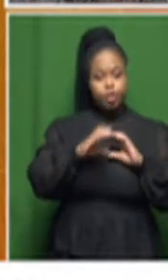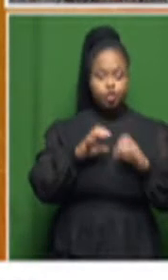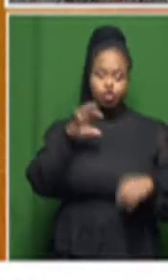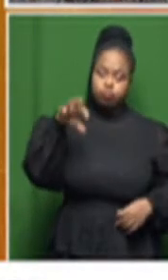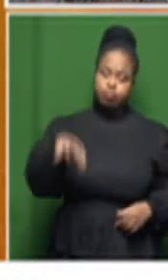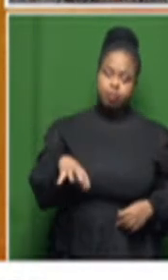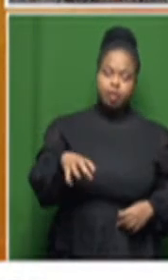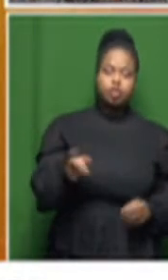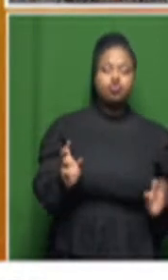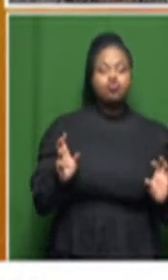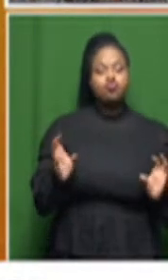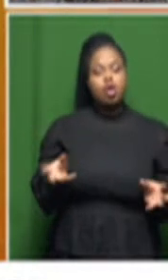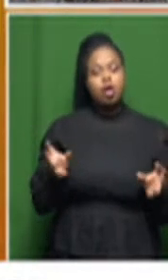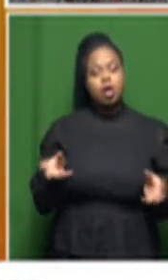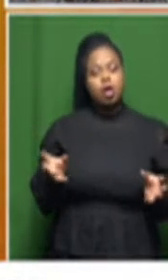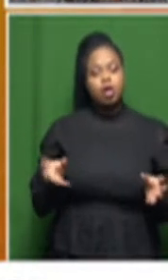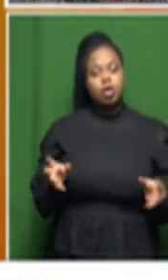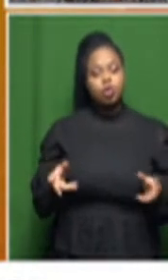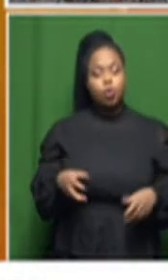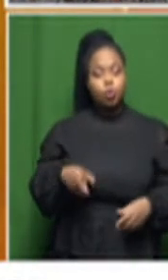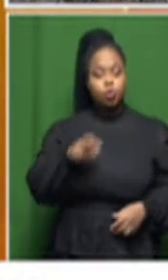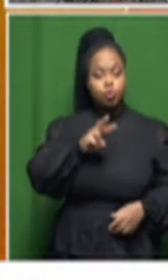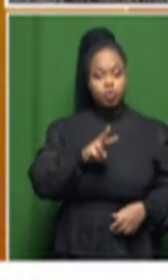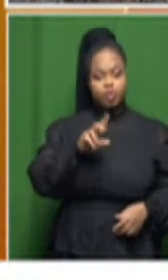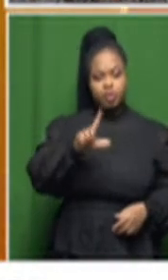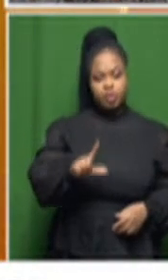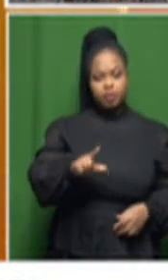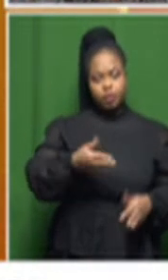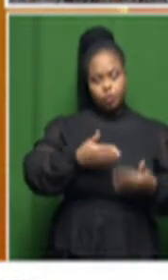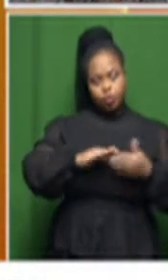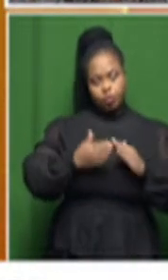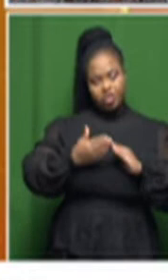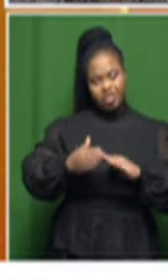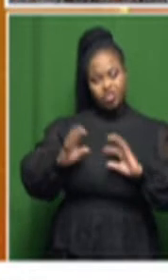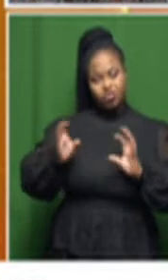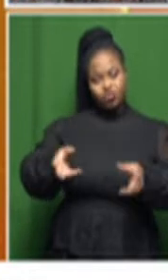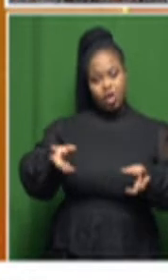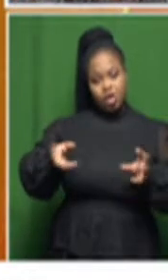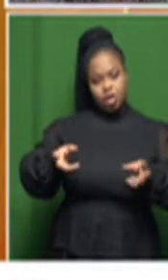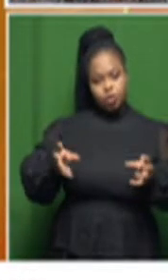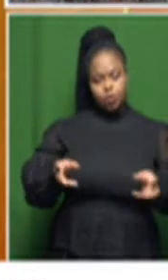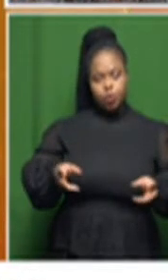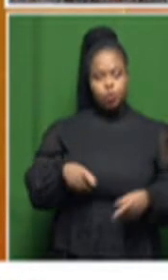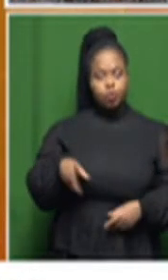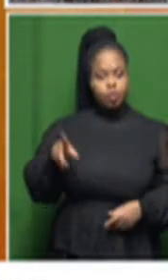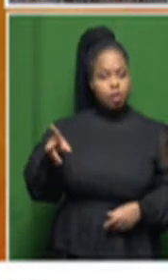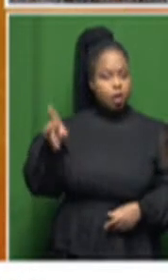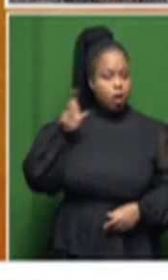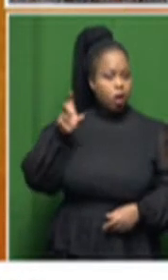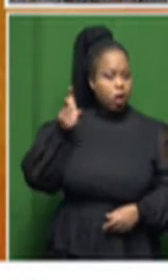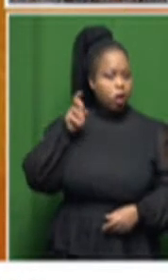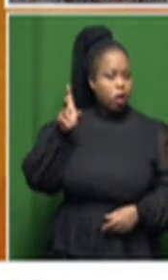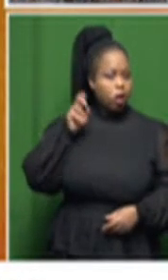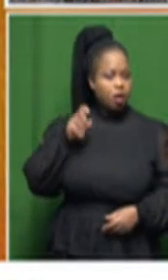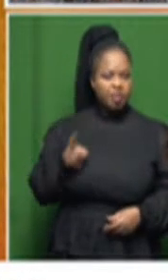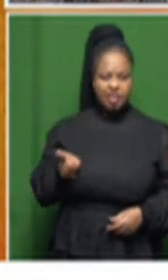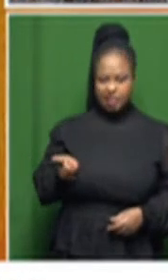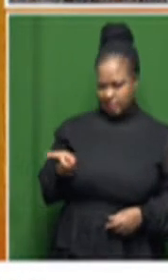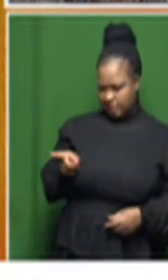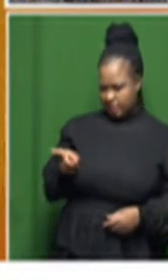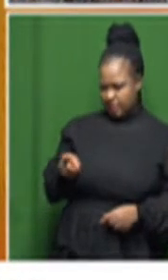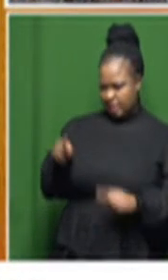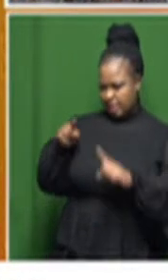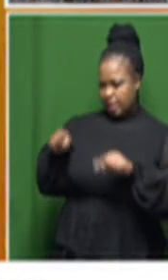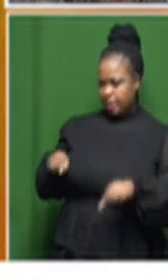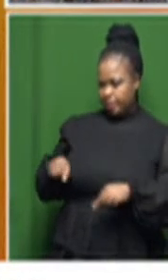local radio stations, 27 community radio stations that assist us. So the bottom picture there is just showing you one